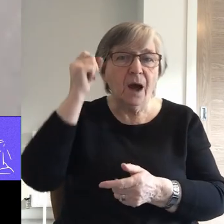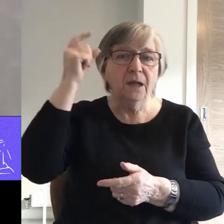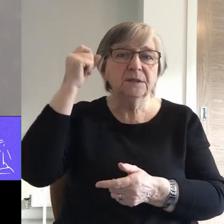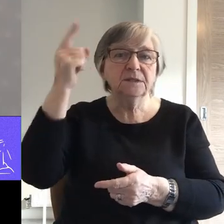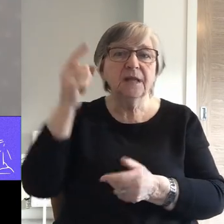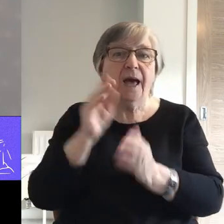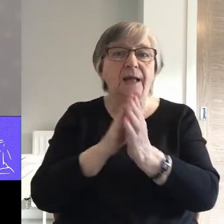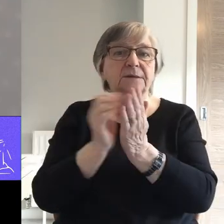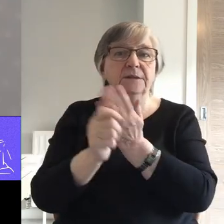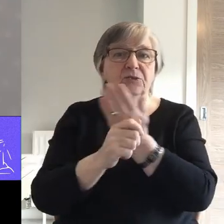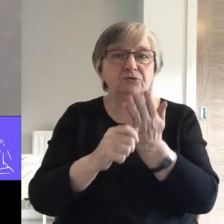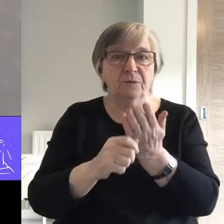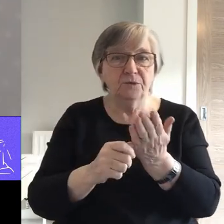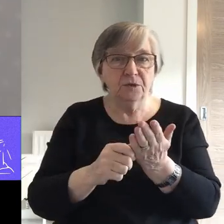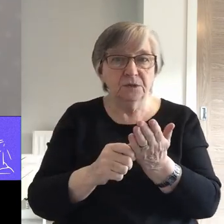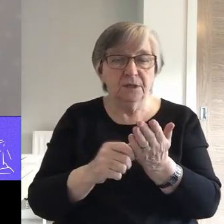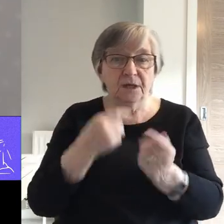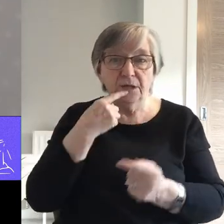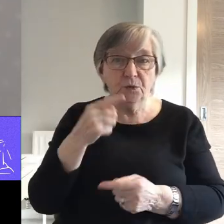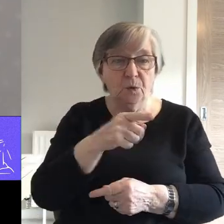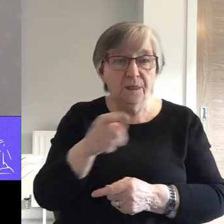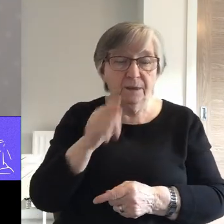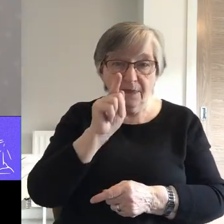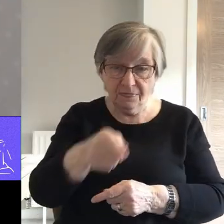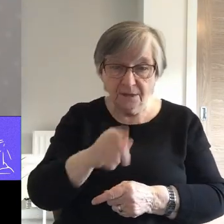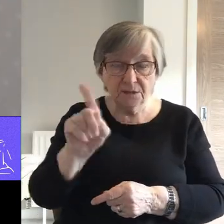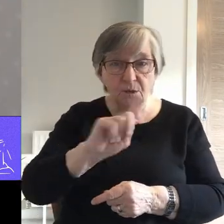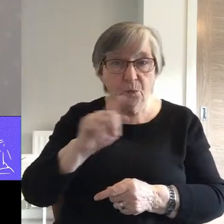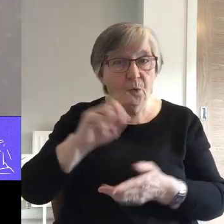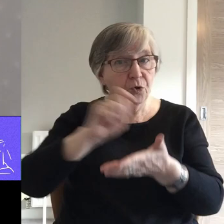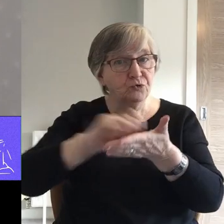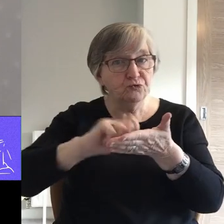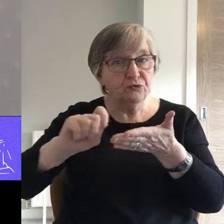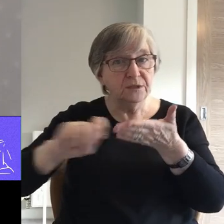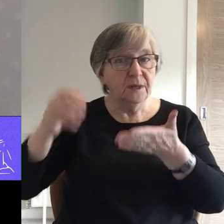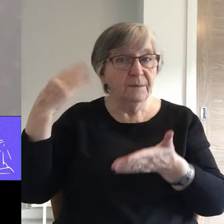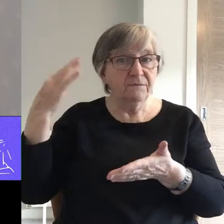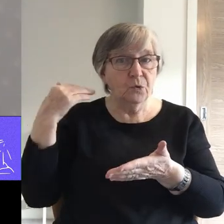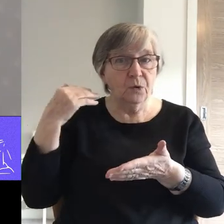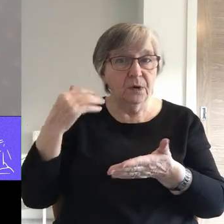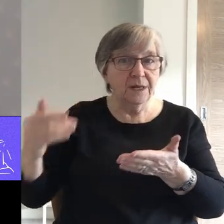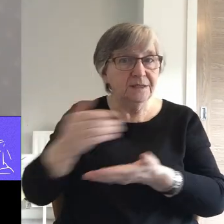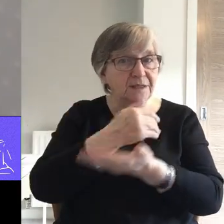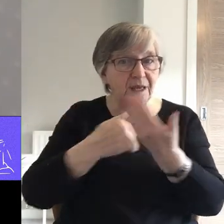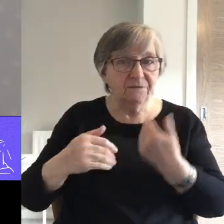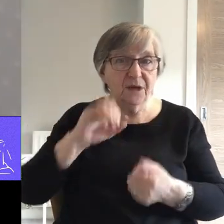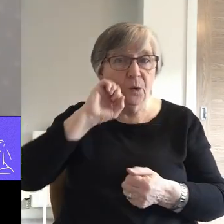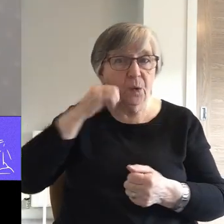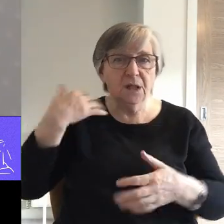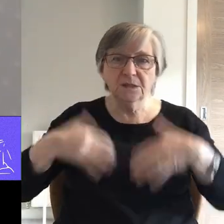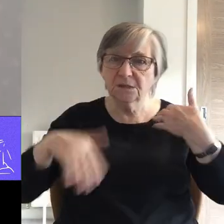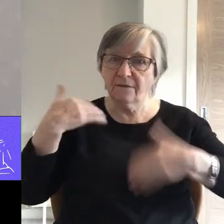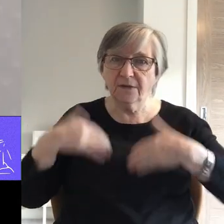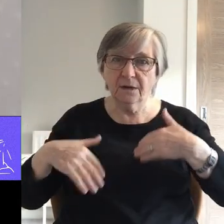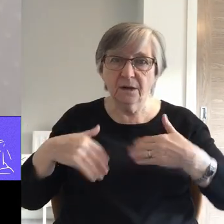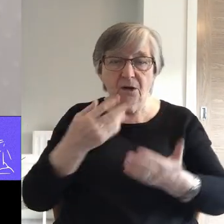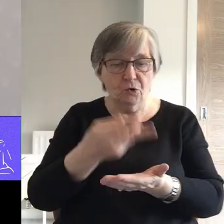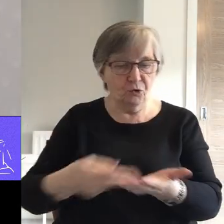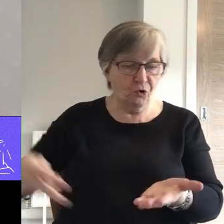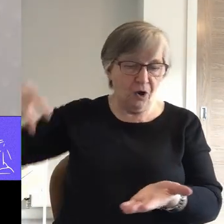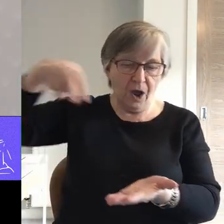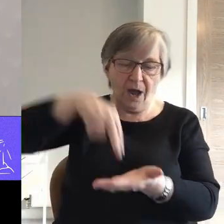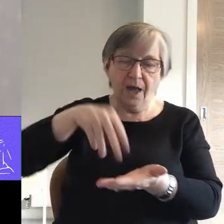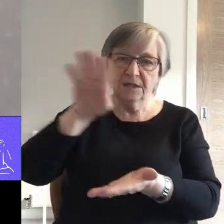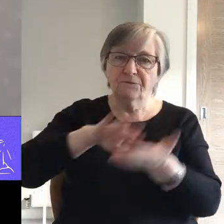scriptures. He told them, This is what is written. The Messiah will suffer and rise from the dead on